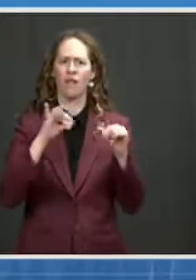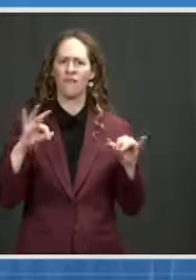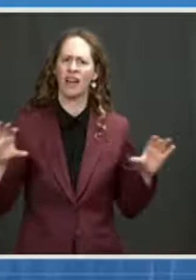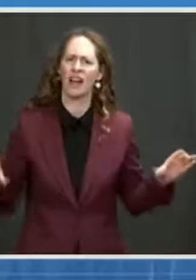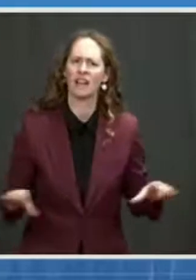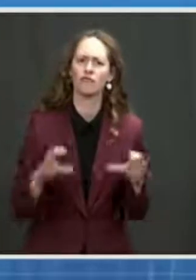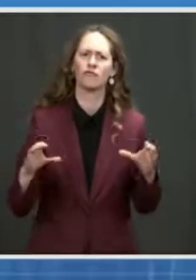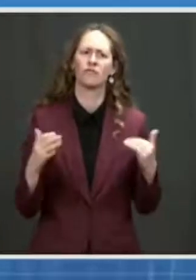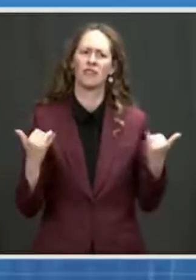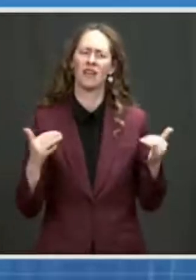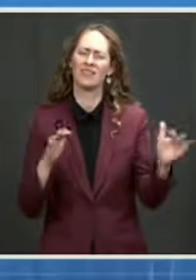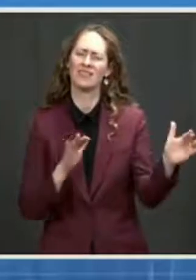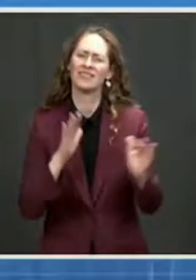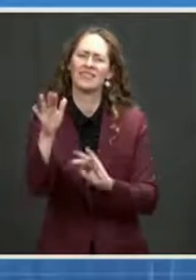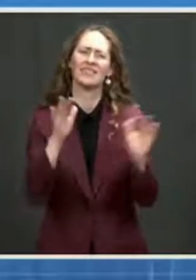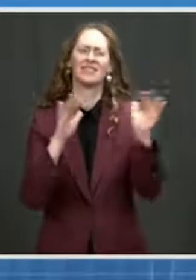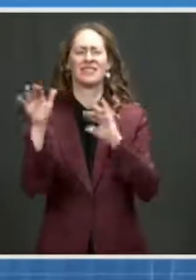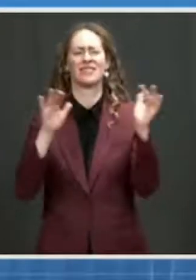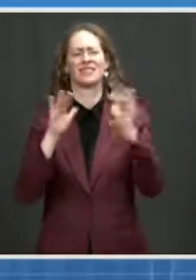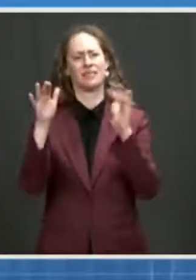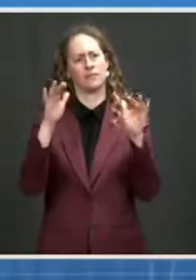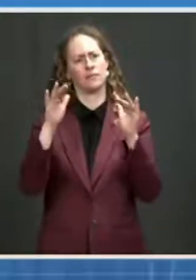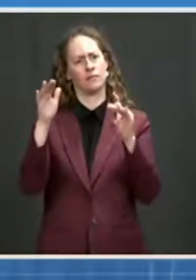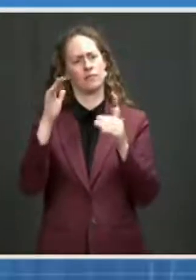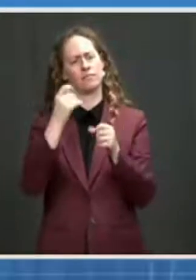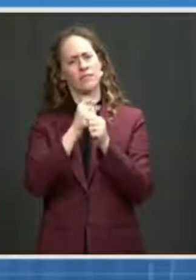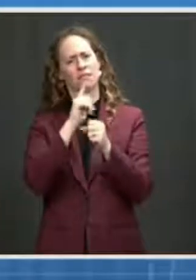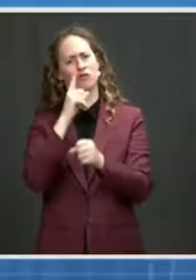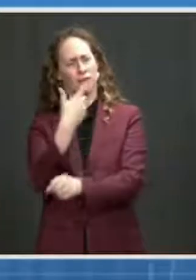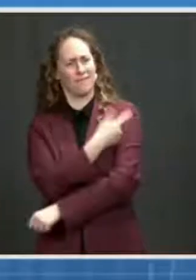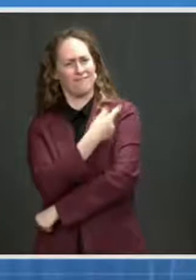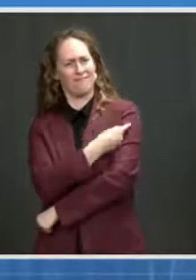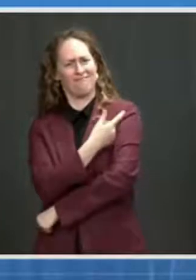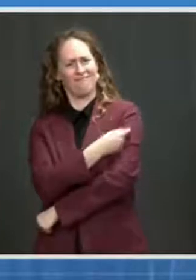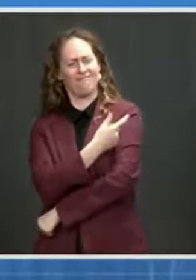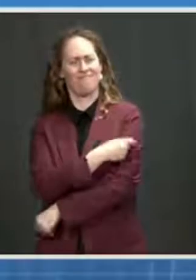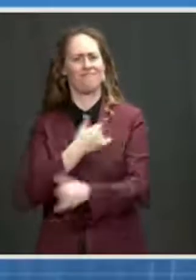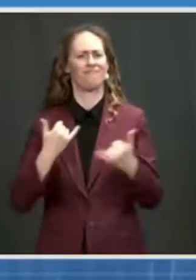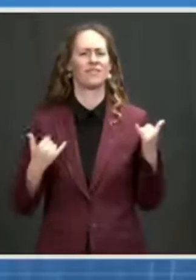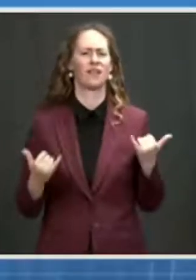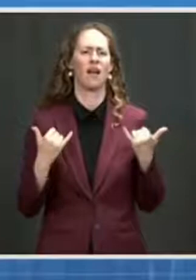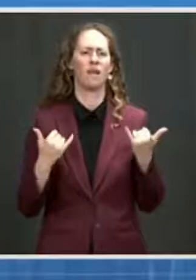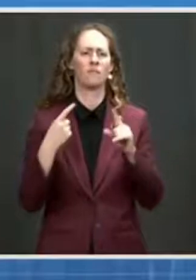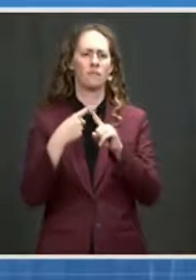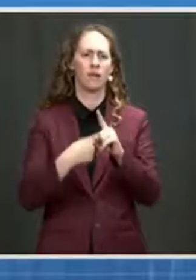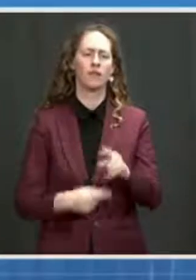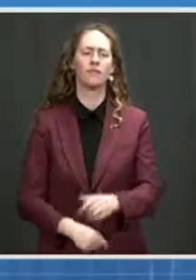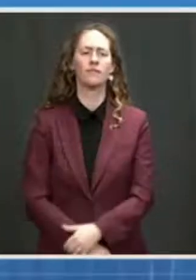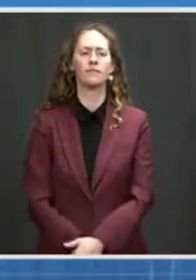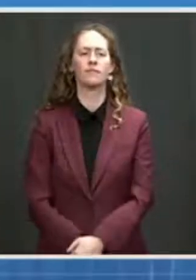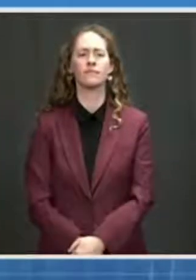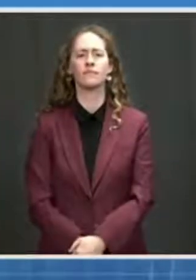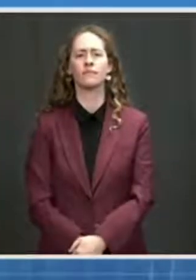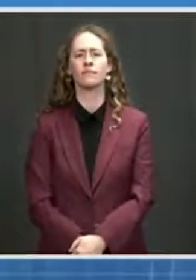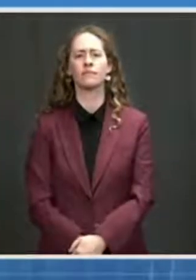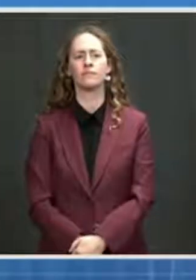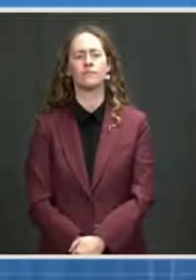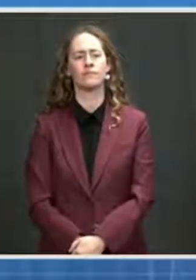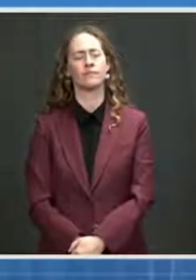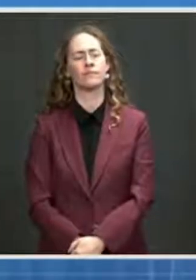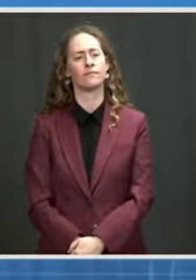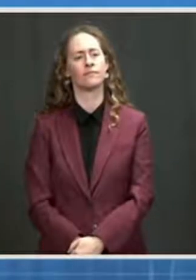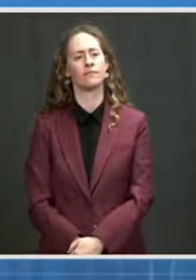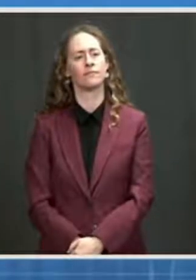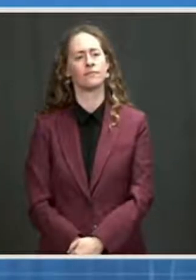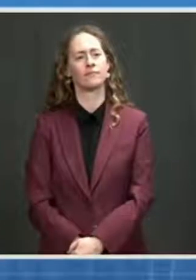into arms. But inevitably, you would, in looking at this, Caitlin, you would choose speed